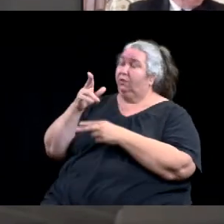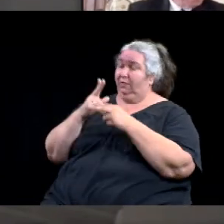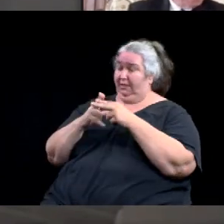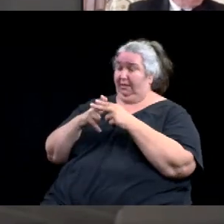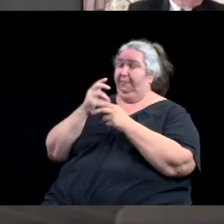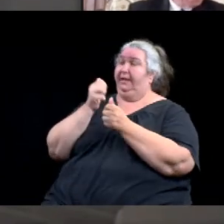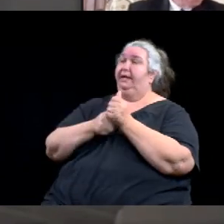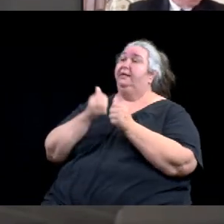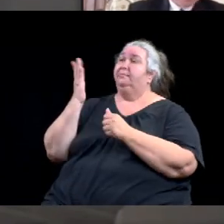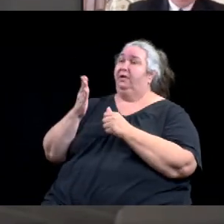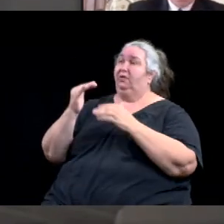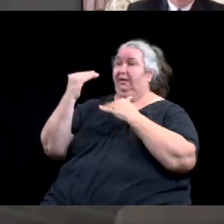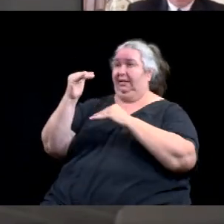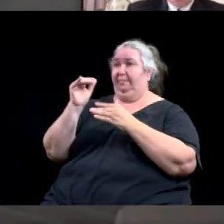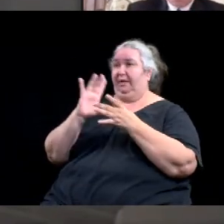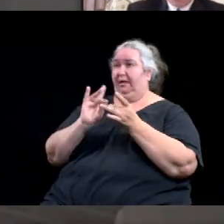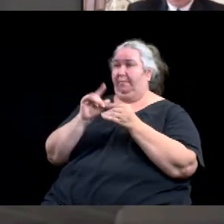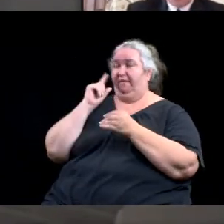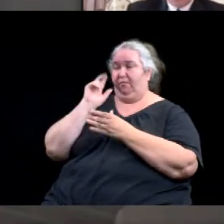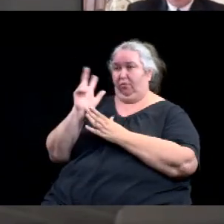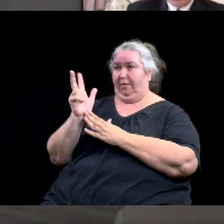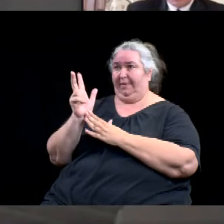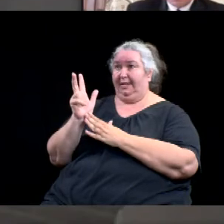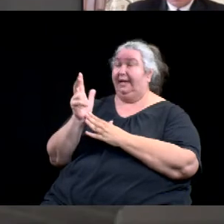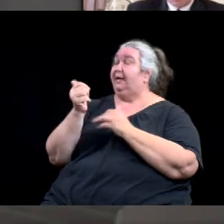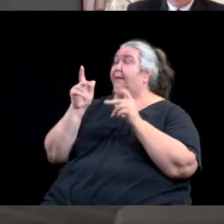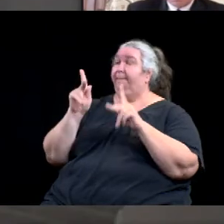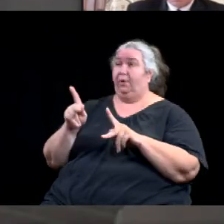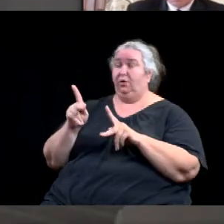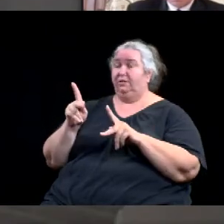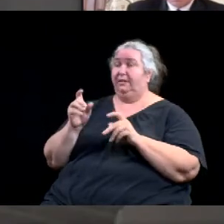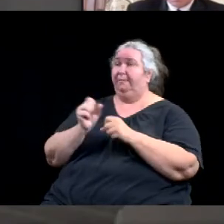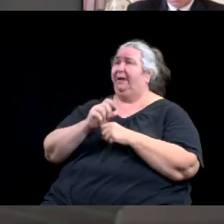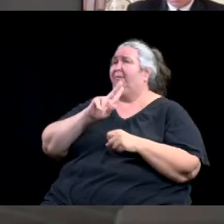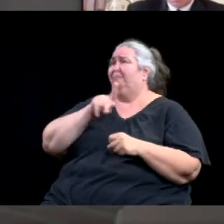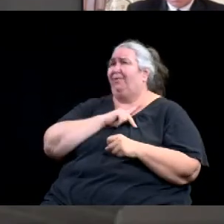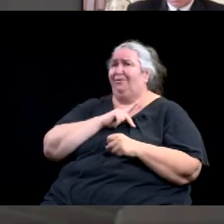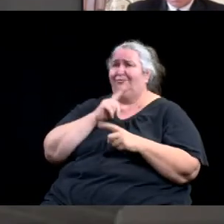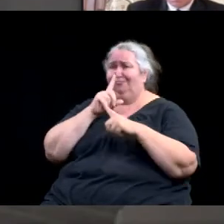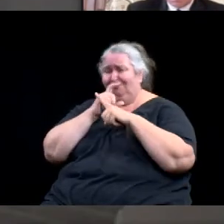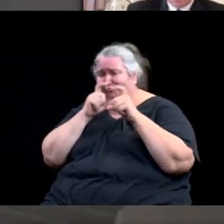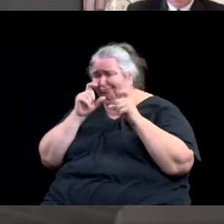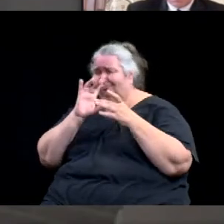becomes boisterous while addressing the city council shall be removed if directed by the presiding officer.